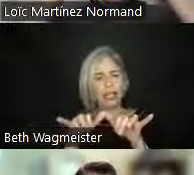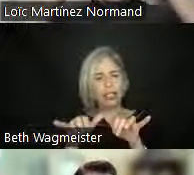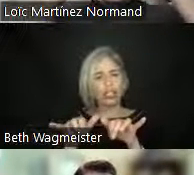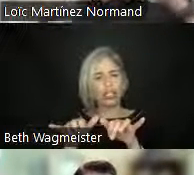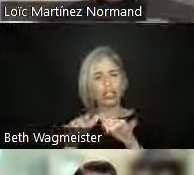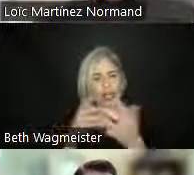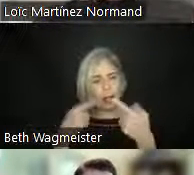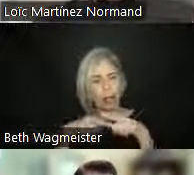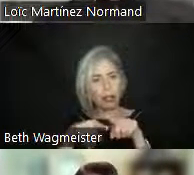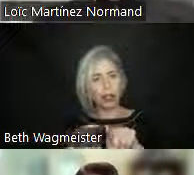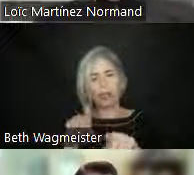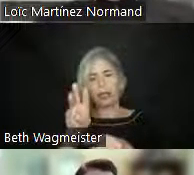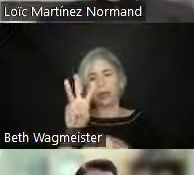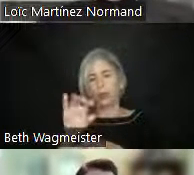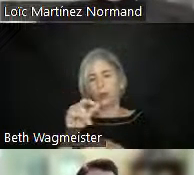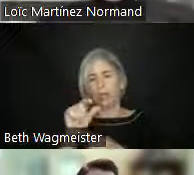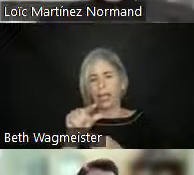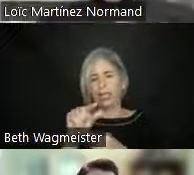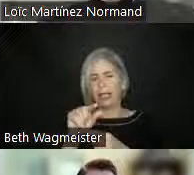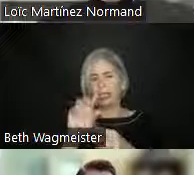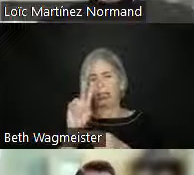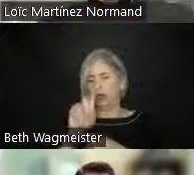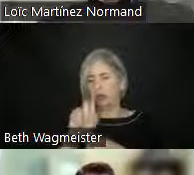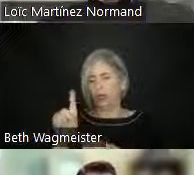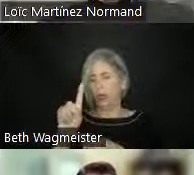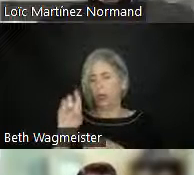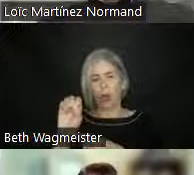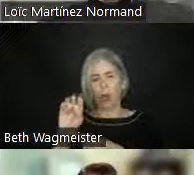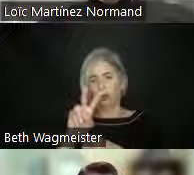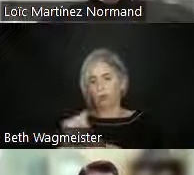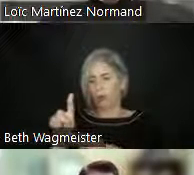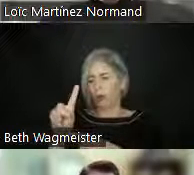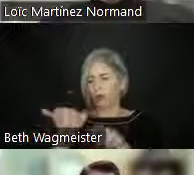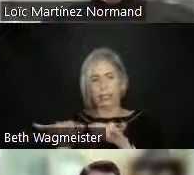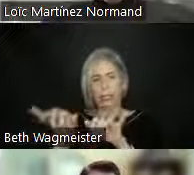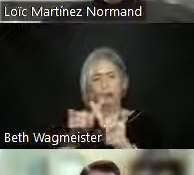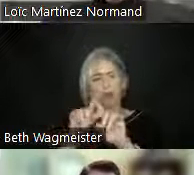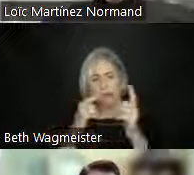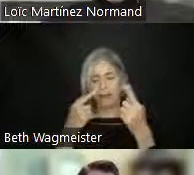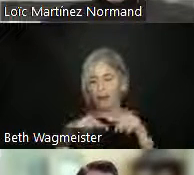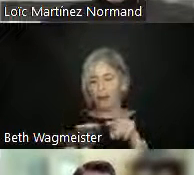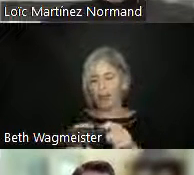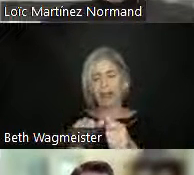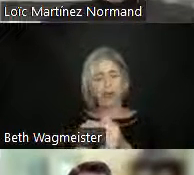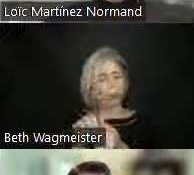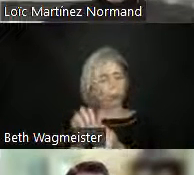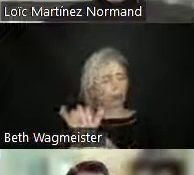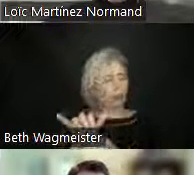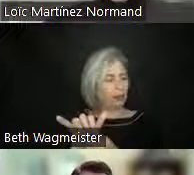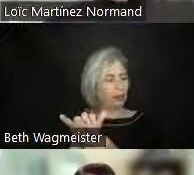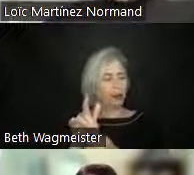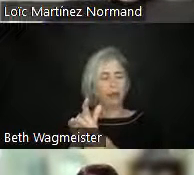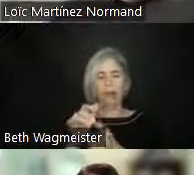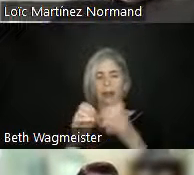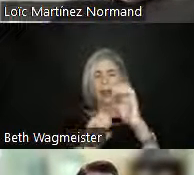align to the WCAG 2.0 and 2.1 standards, but it doesn't align to the